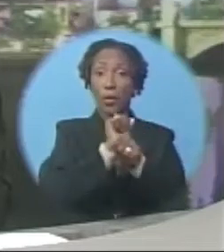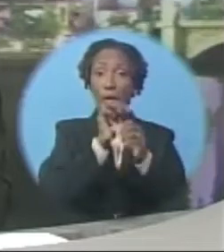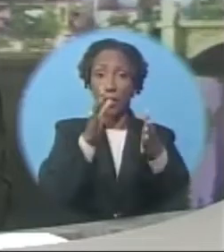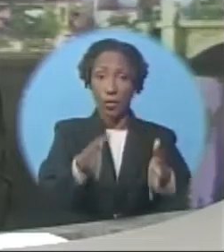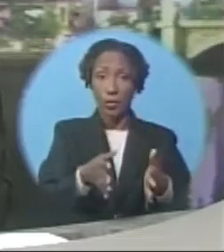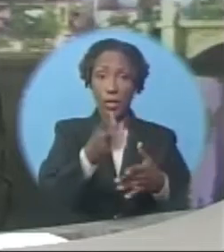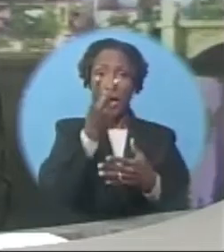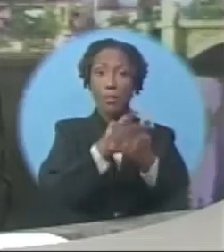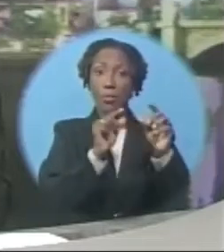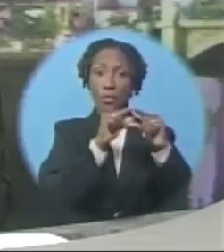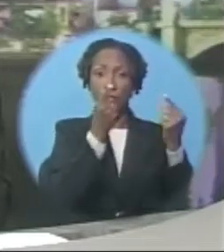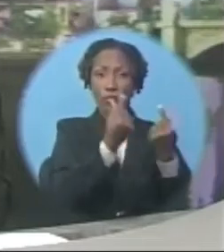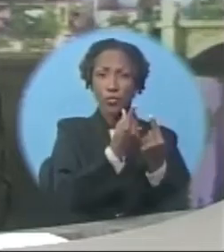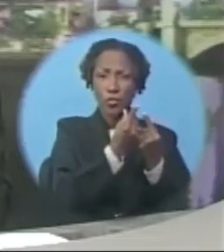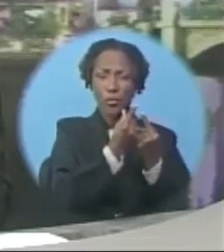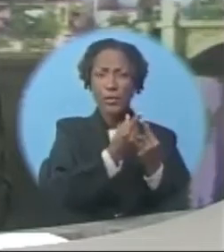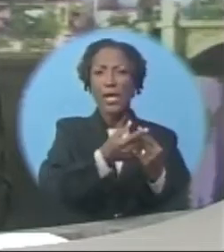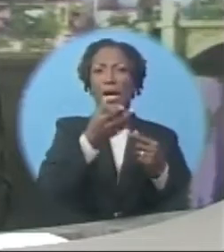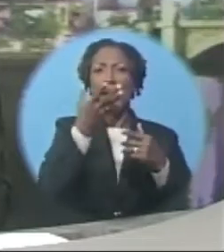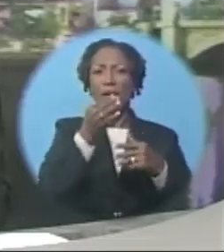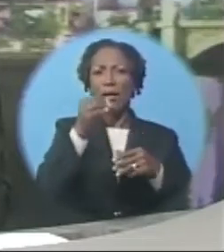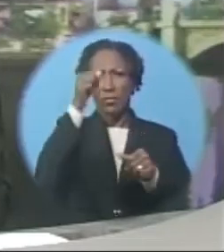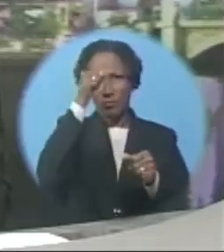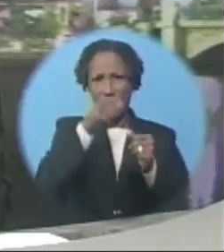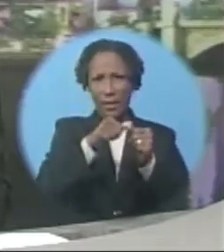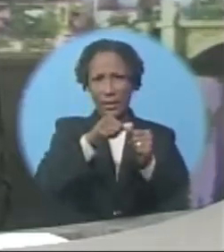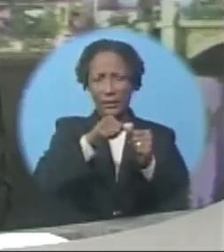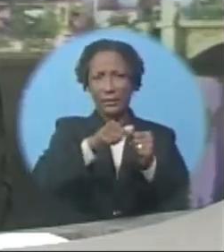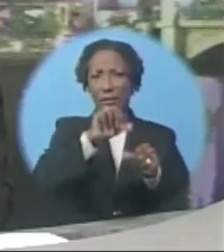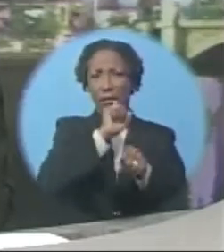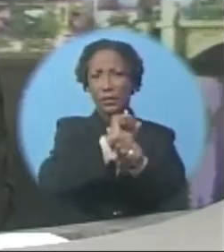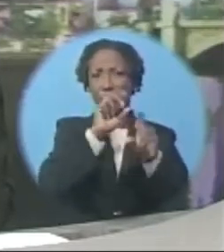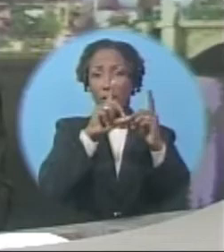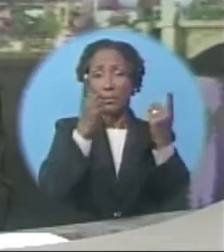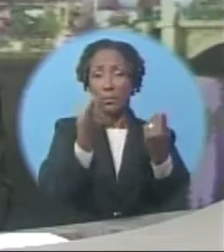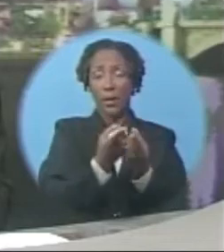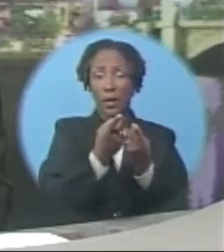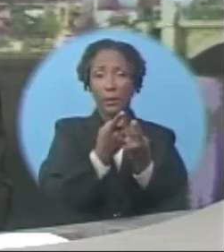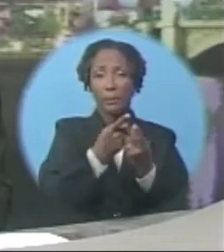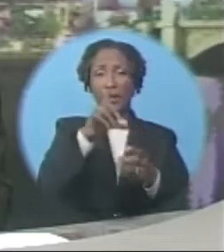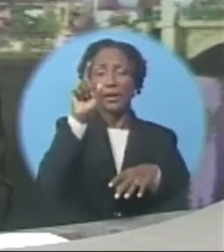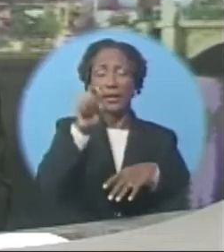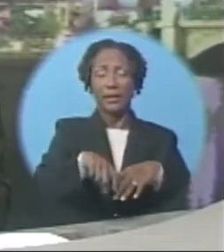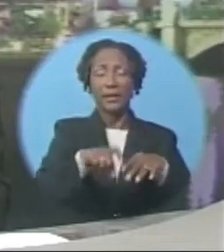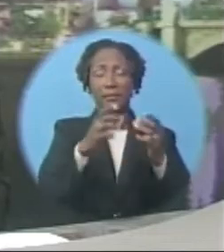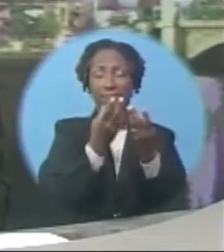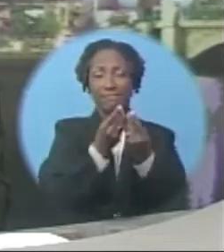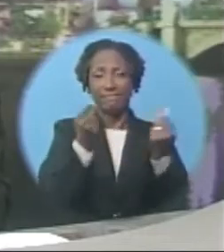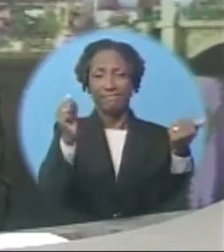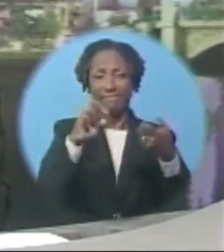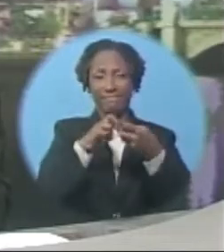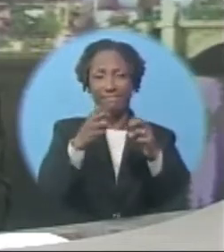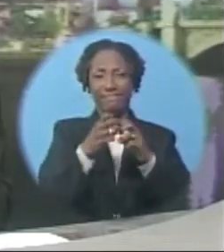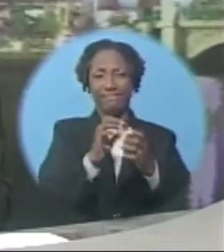reminded that the Labor Department is there to settle disputes and grievances. Here's Kishmar Sinjus.